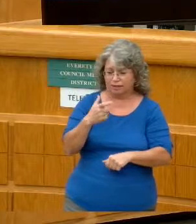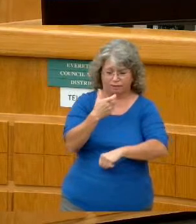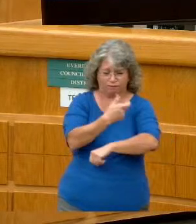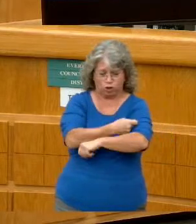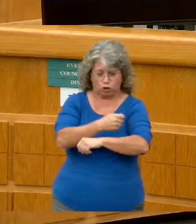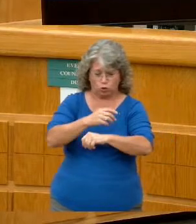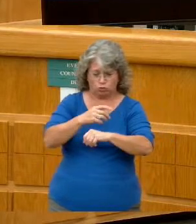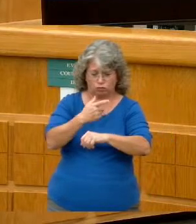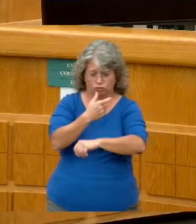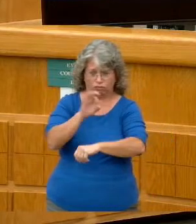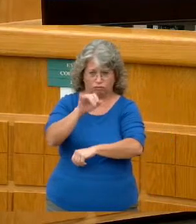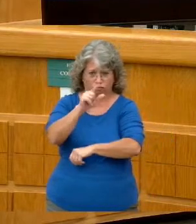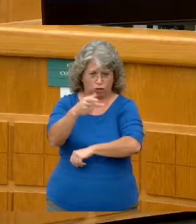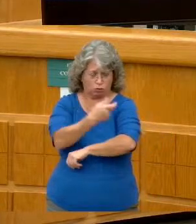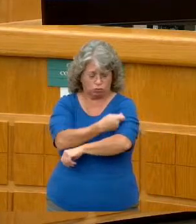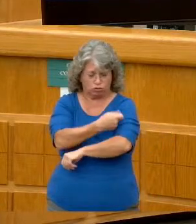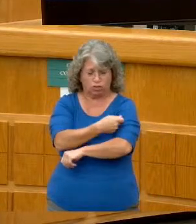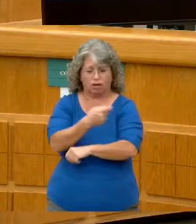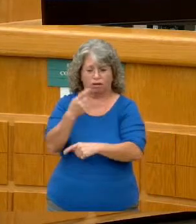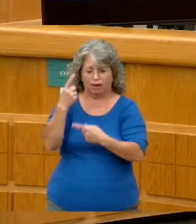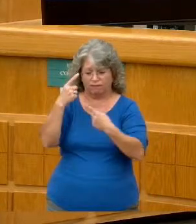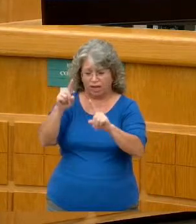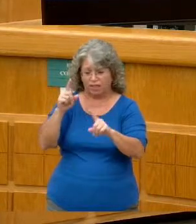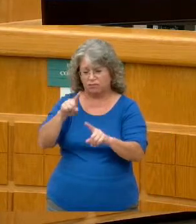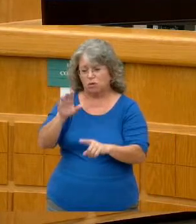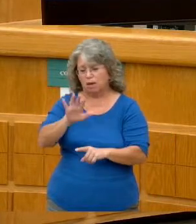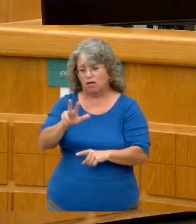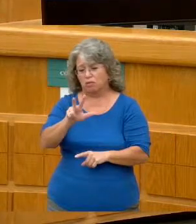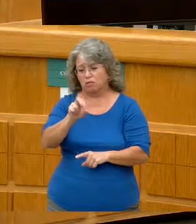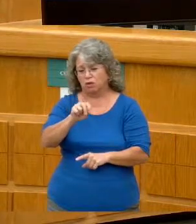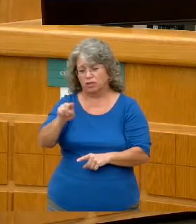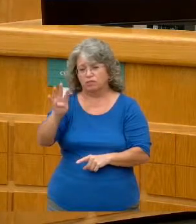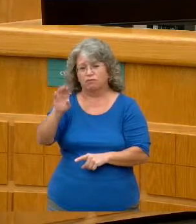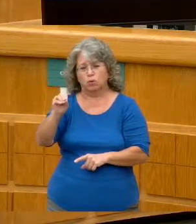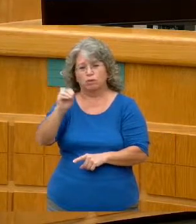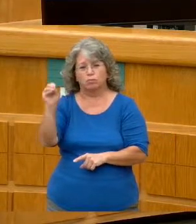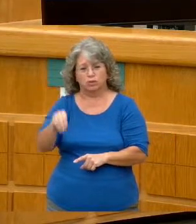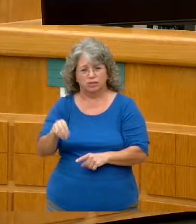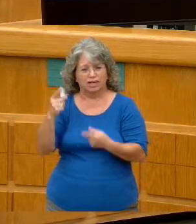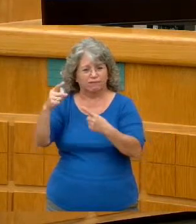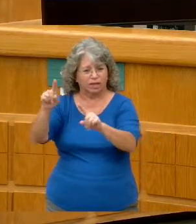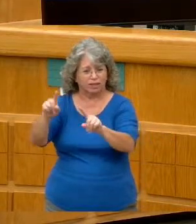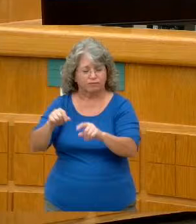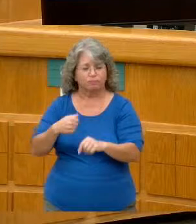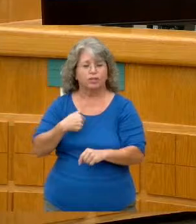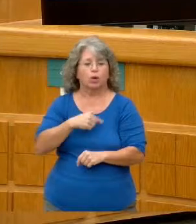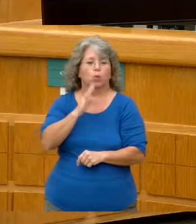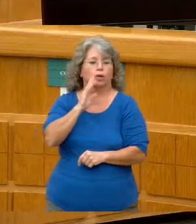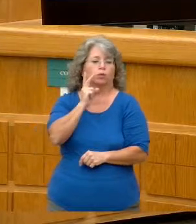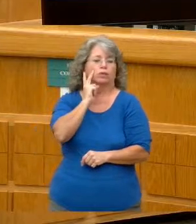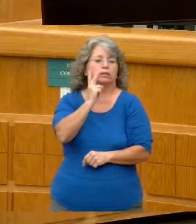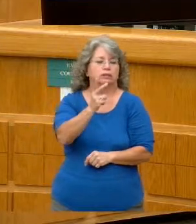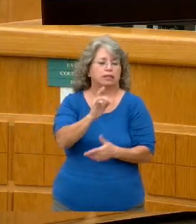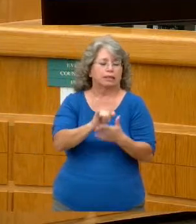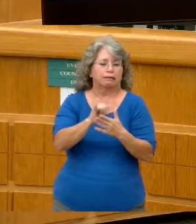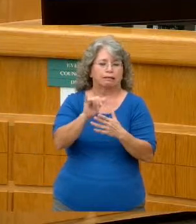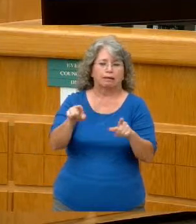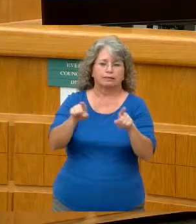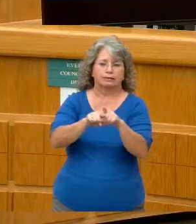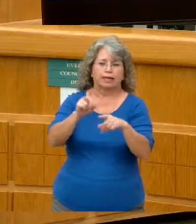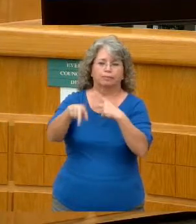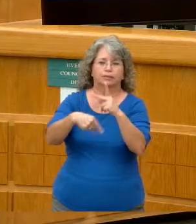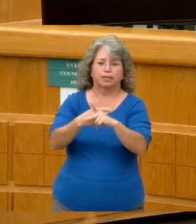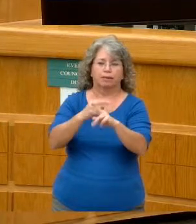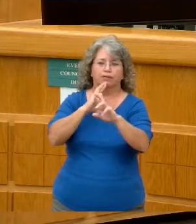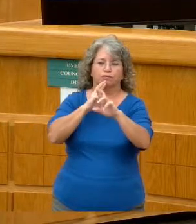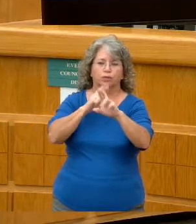effective, the flu vaccine for that particular season. So we'll see that same kind of, report